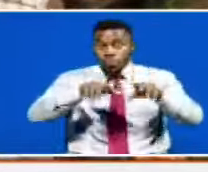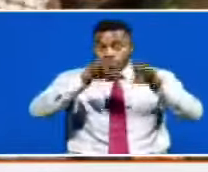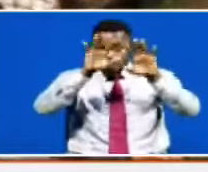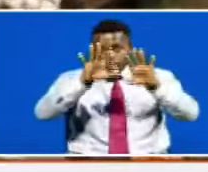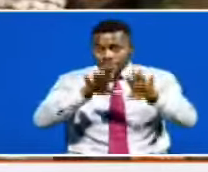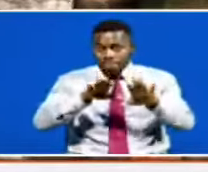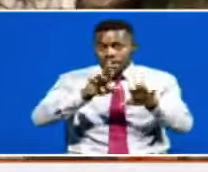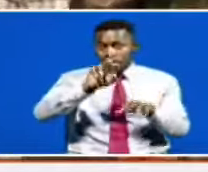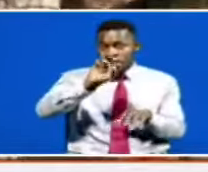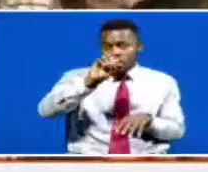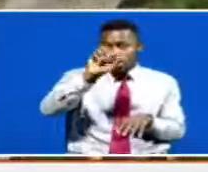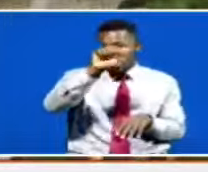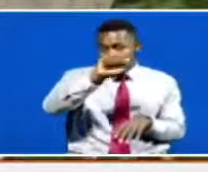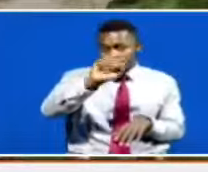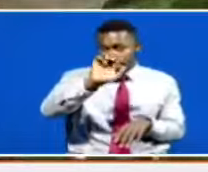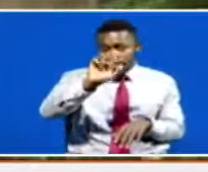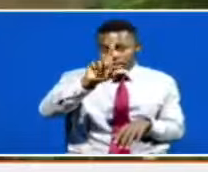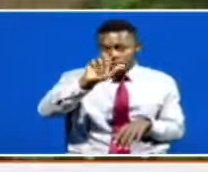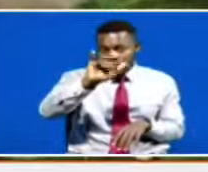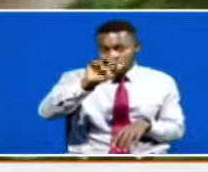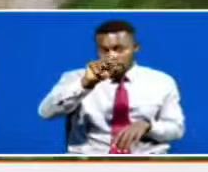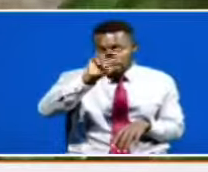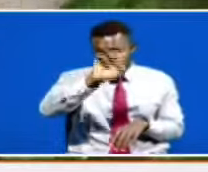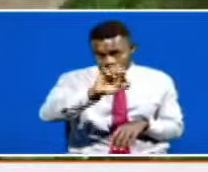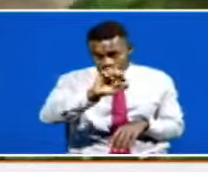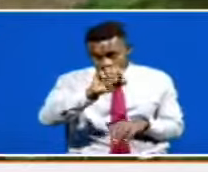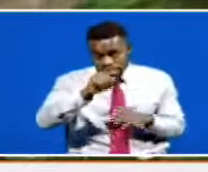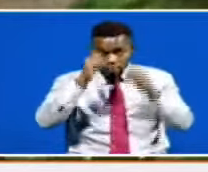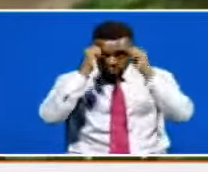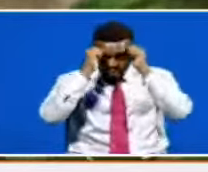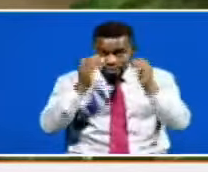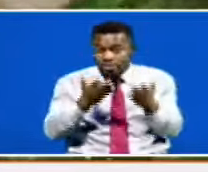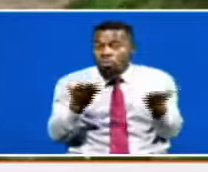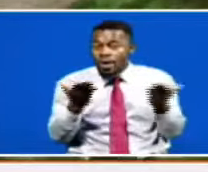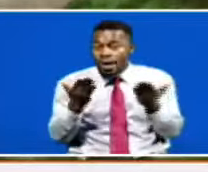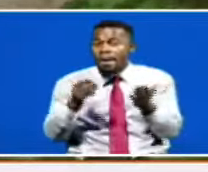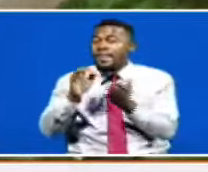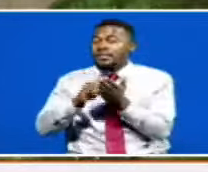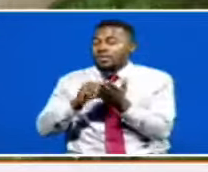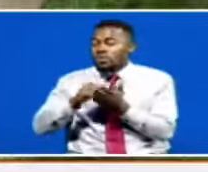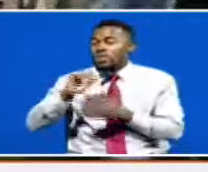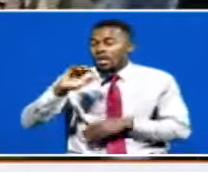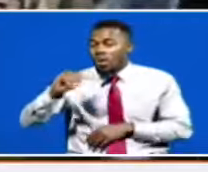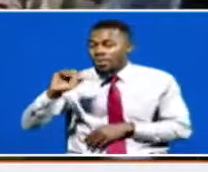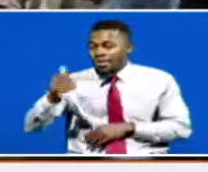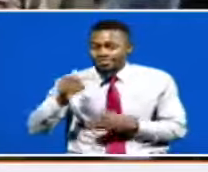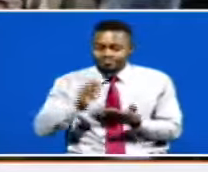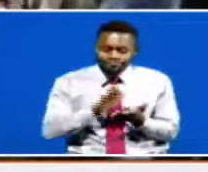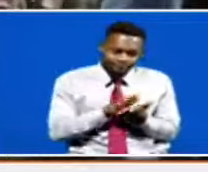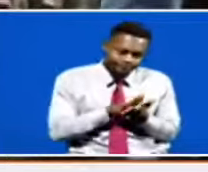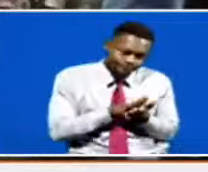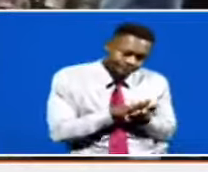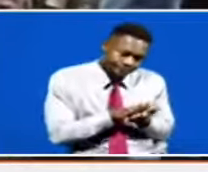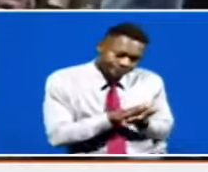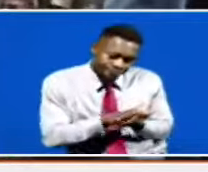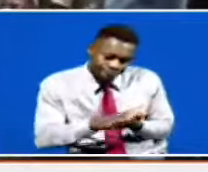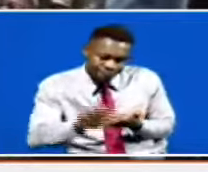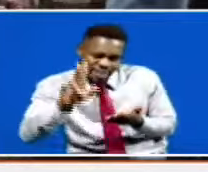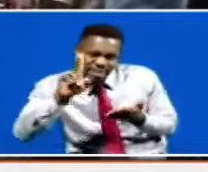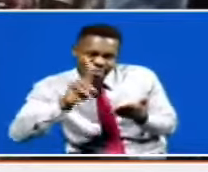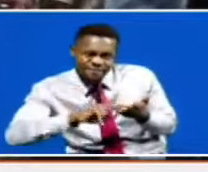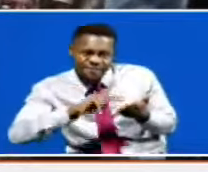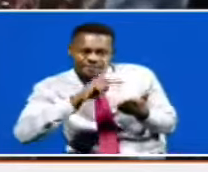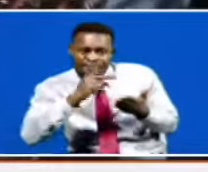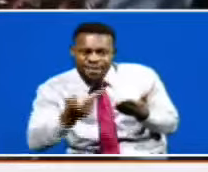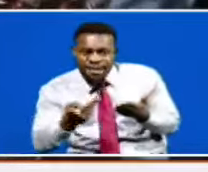a Form 3 student at St. Joseph Ndithin in Machakos County, slipped while taking a selfie and fell on rocks at a waterfall along